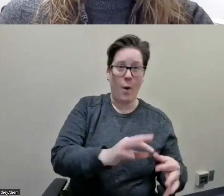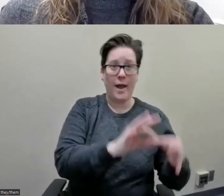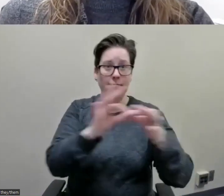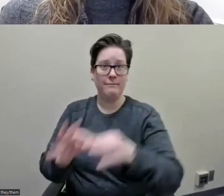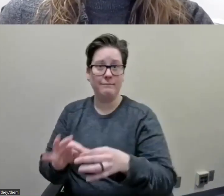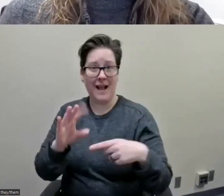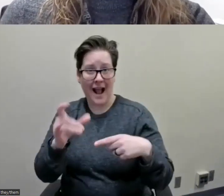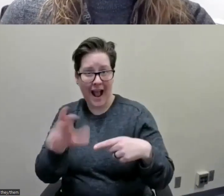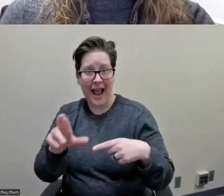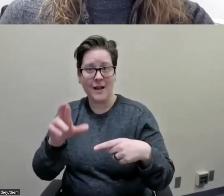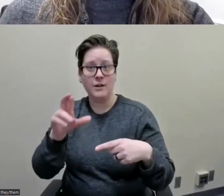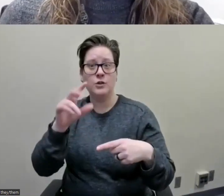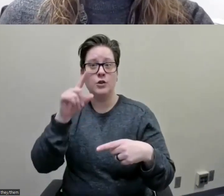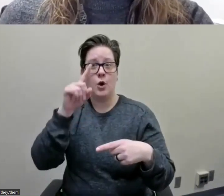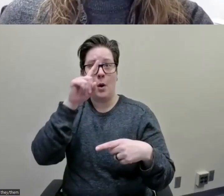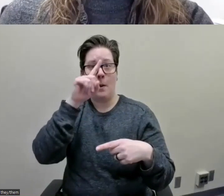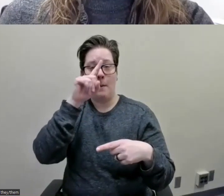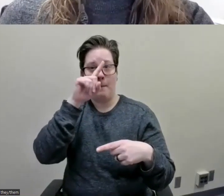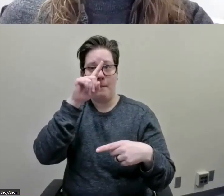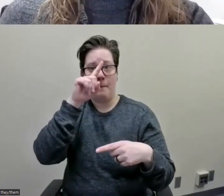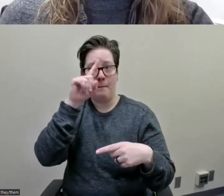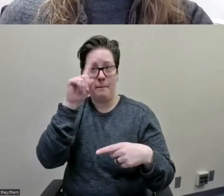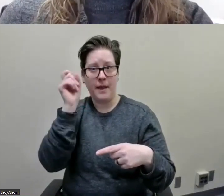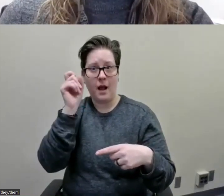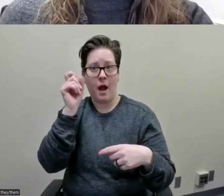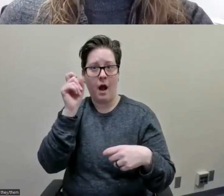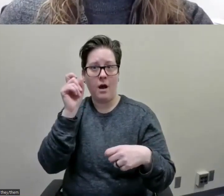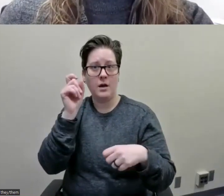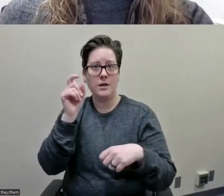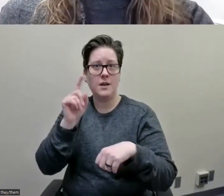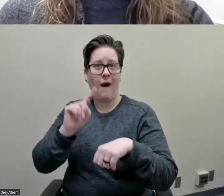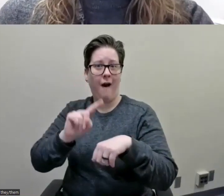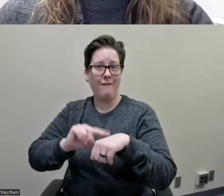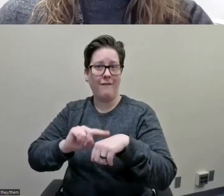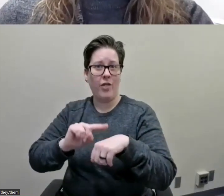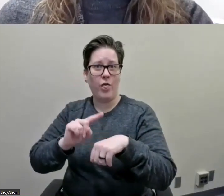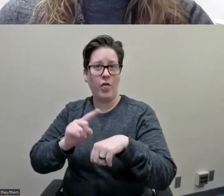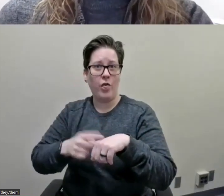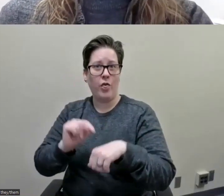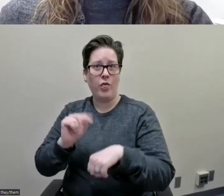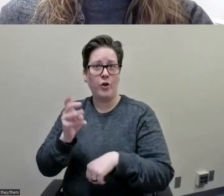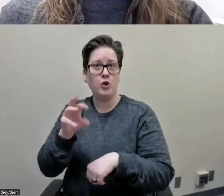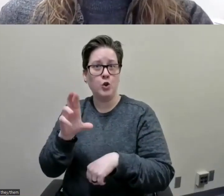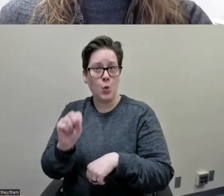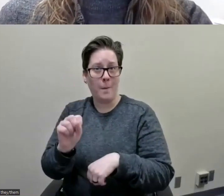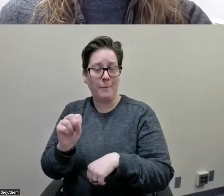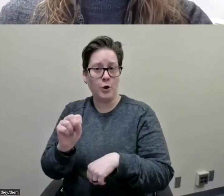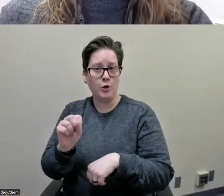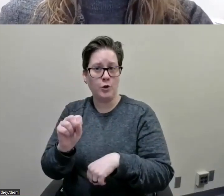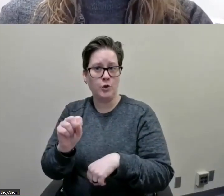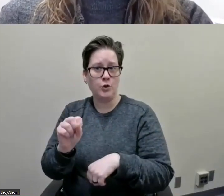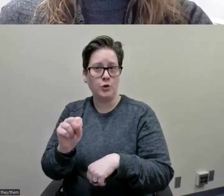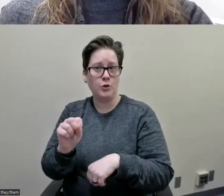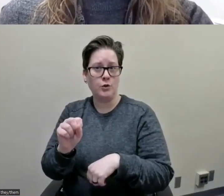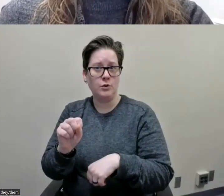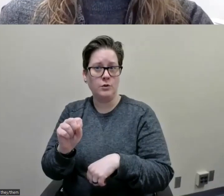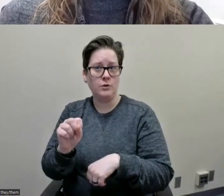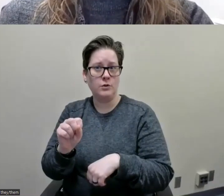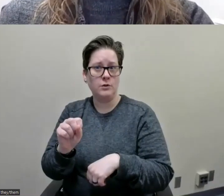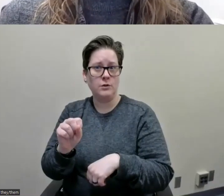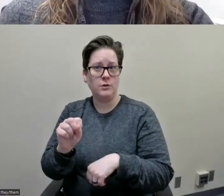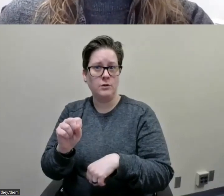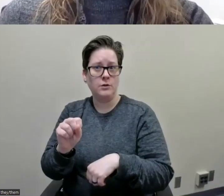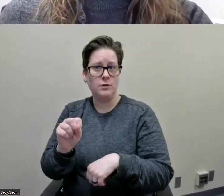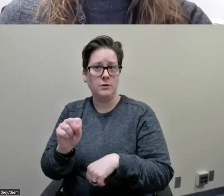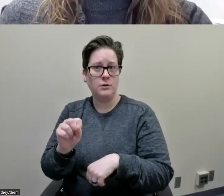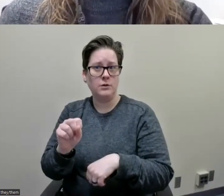to obvious or visible tumors on screening procedures, while patients without obesity may go undetected, or is